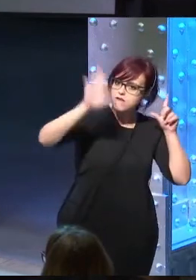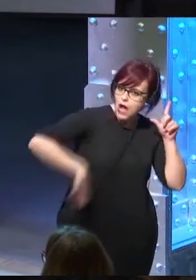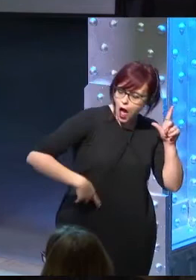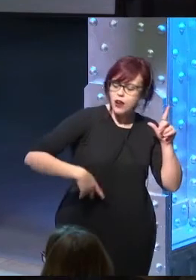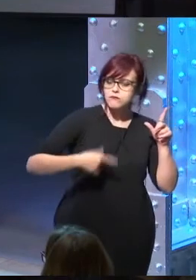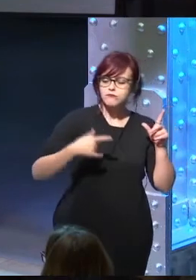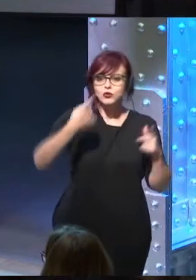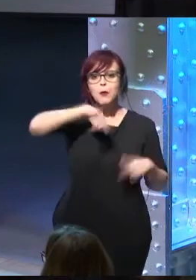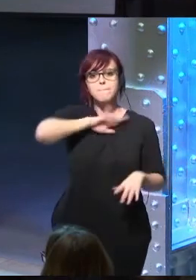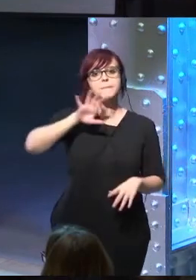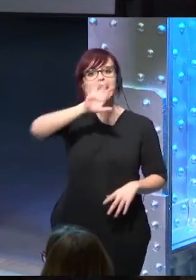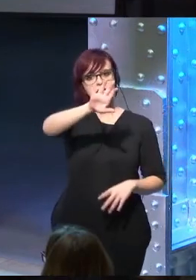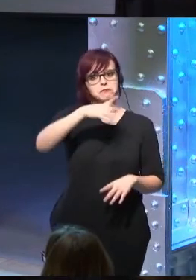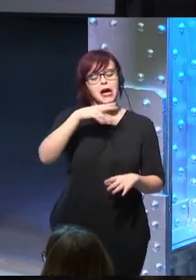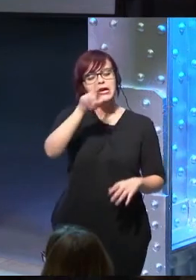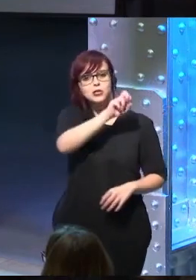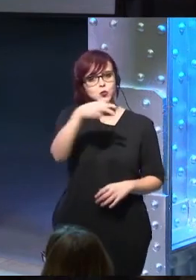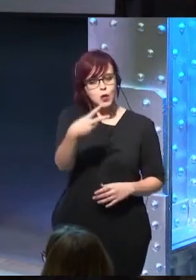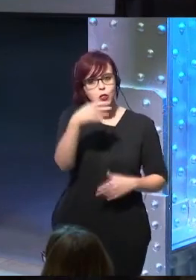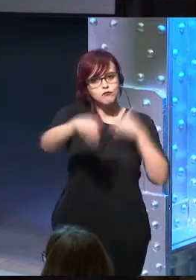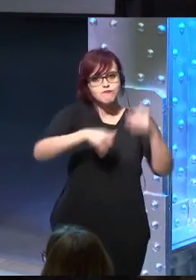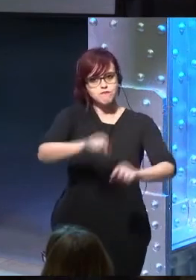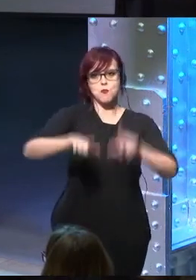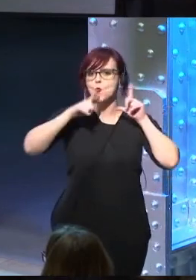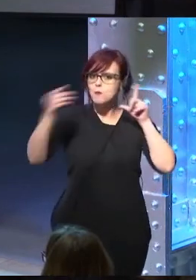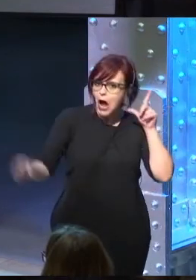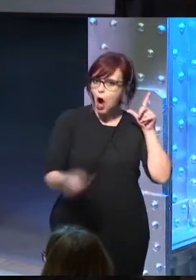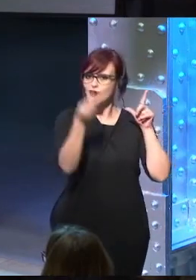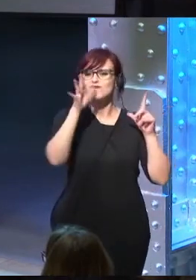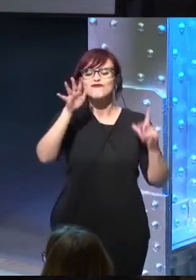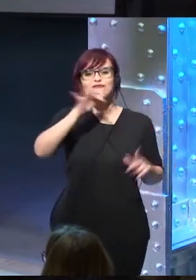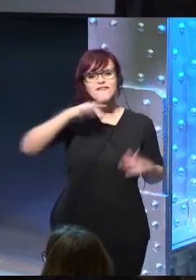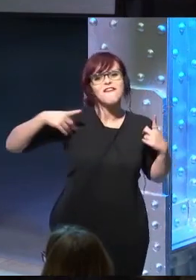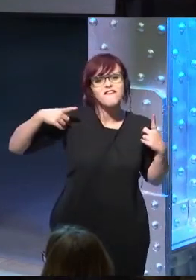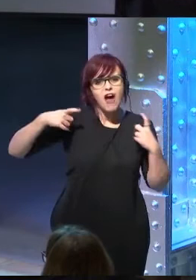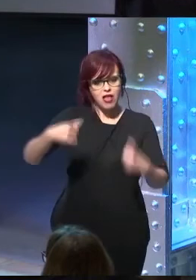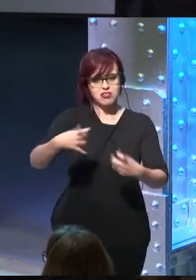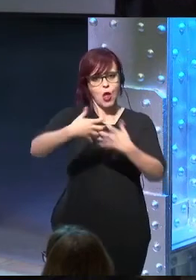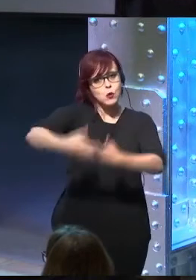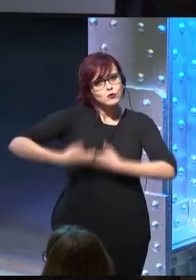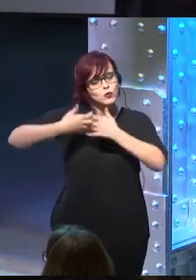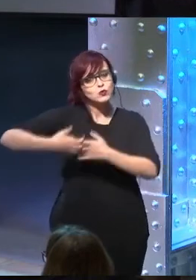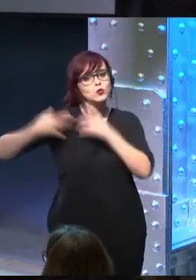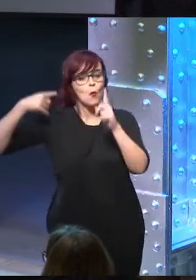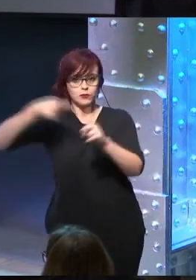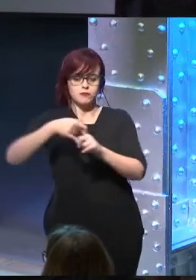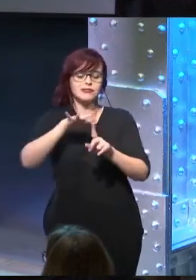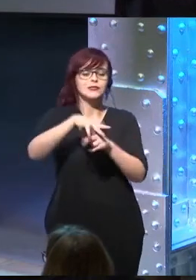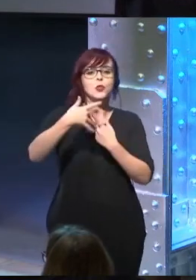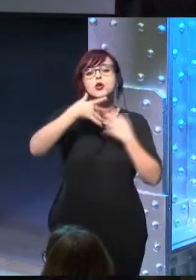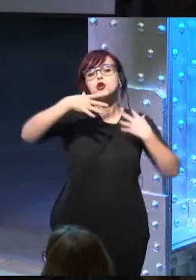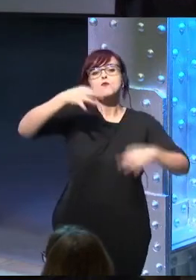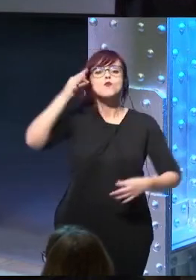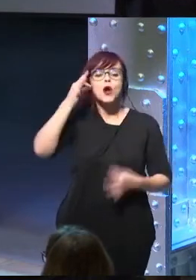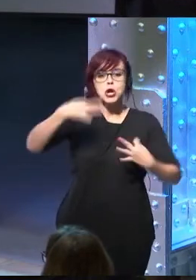the case that we're a long way from equality, and so far, with one or two strange